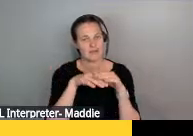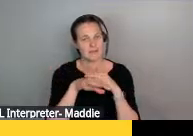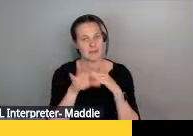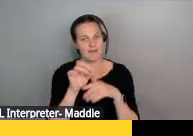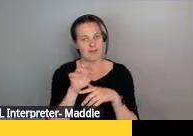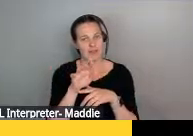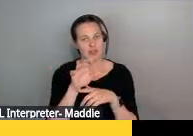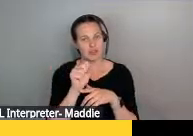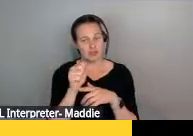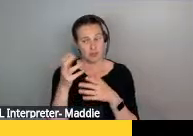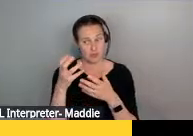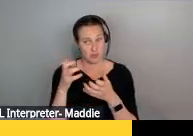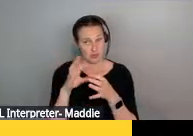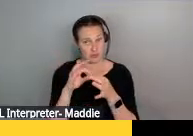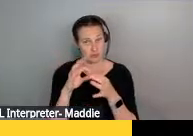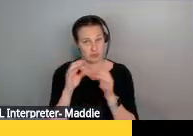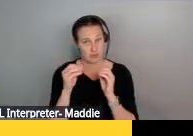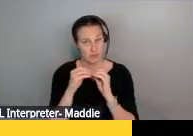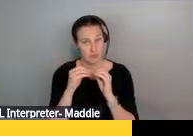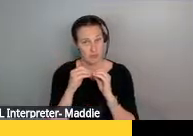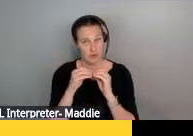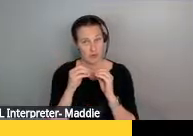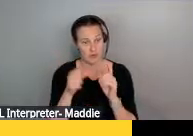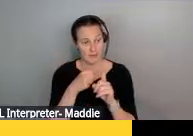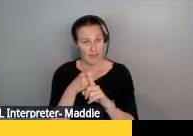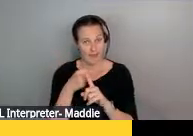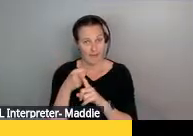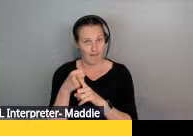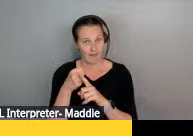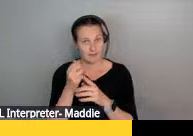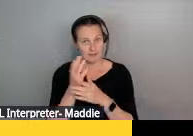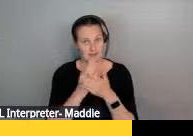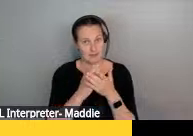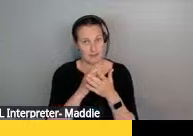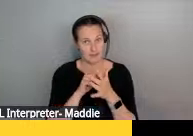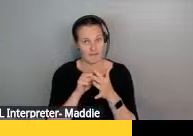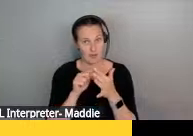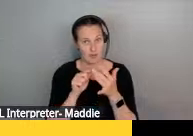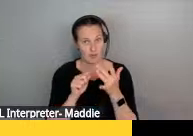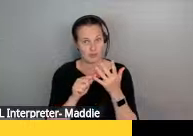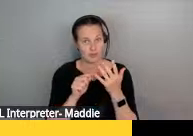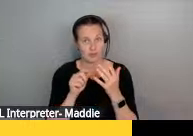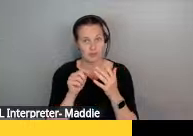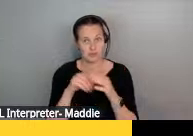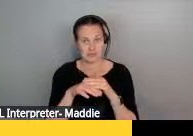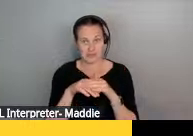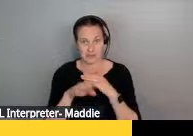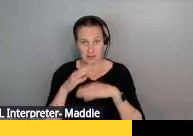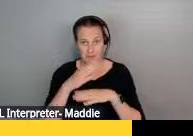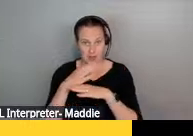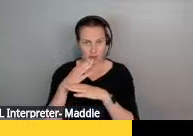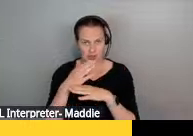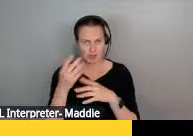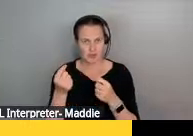want to talk a little bit more about what the impact of some of those accessibility barriers might be?